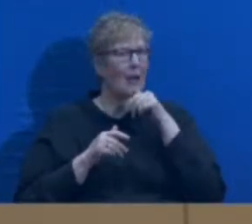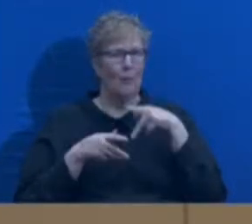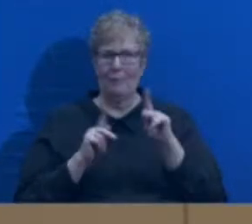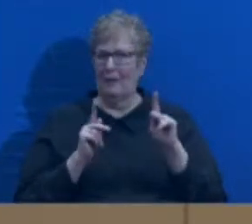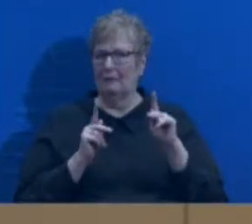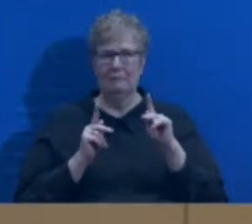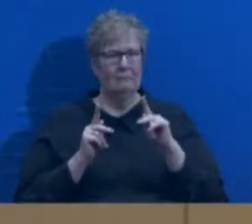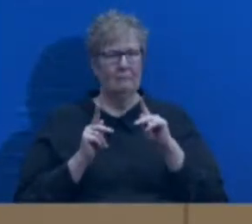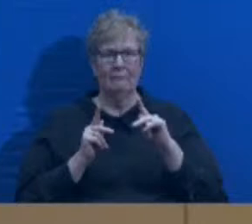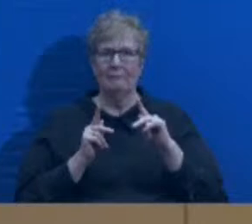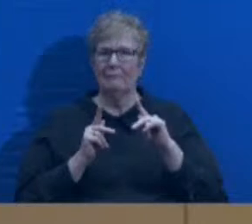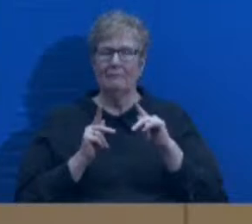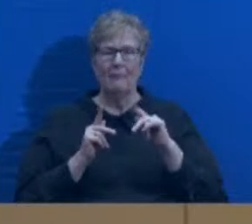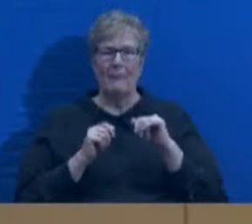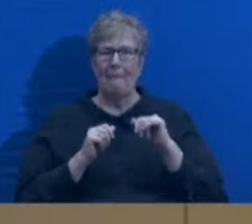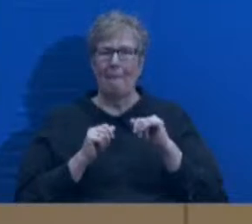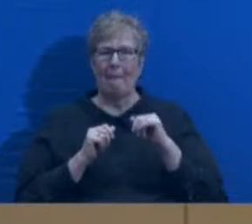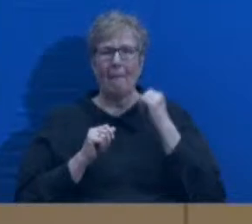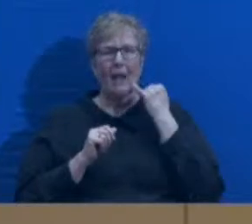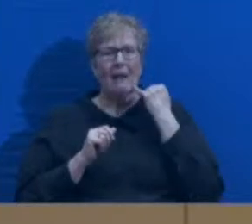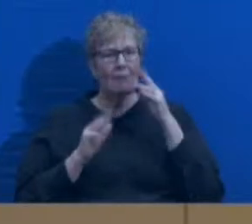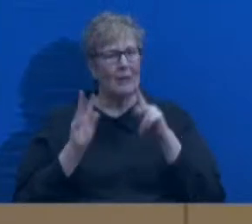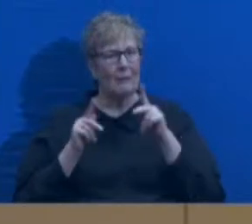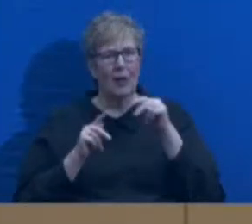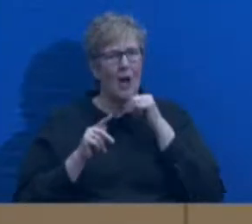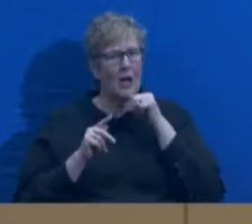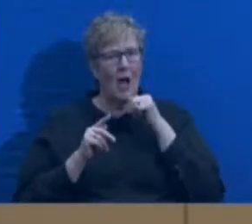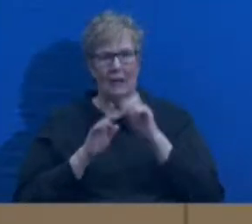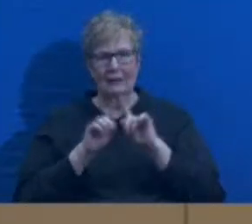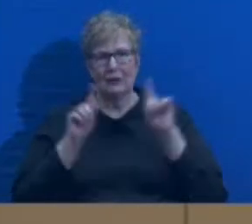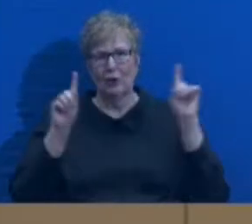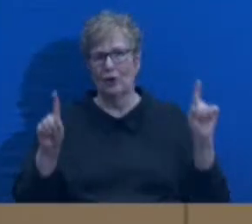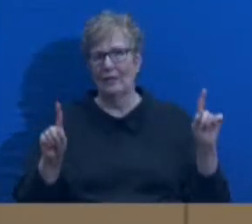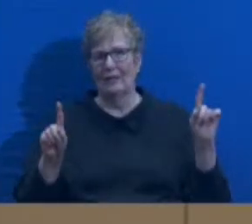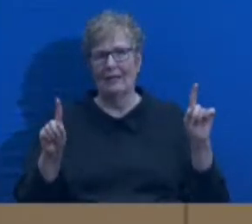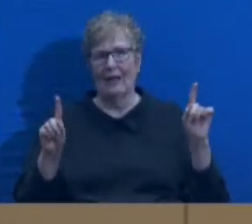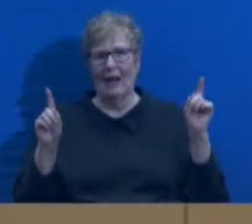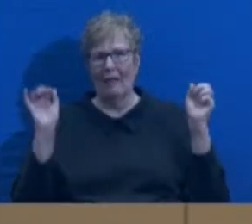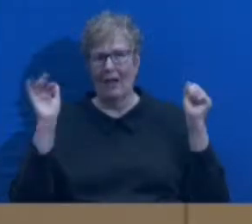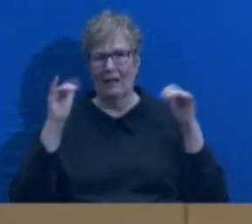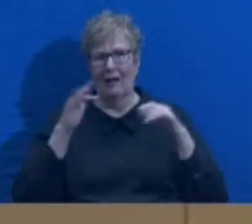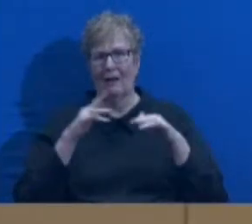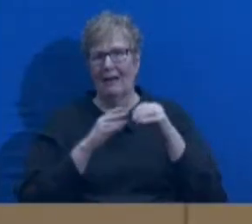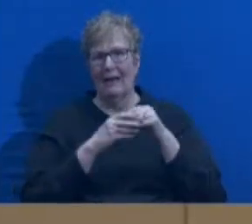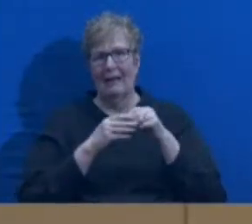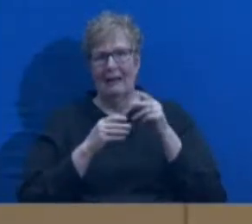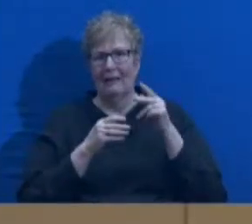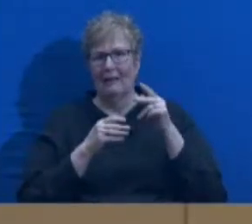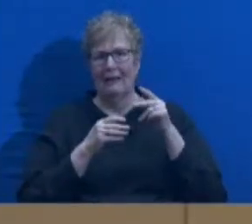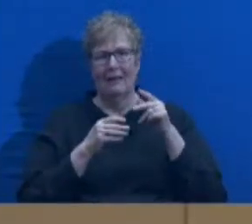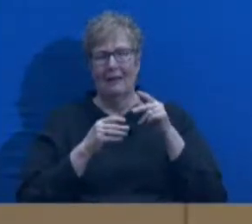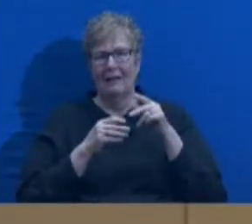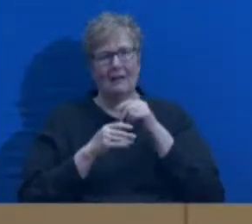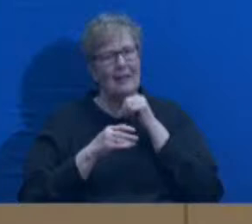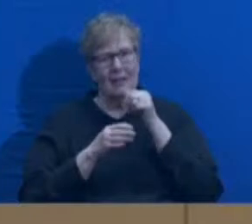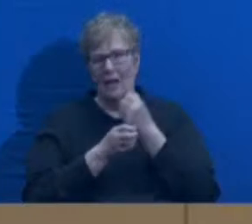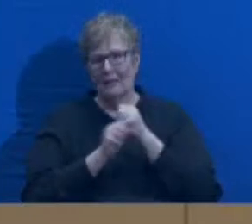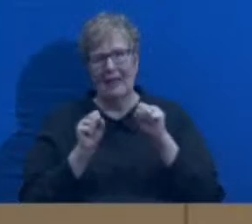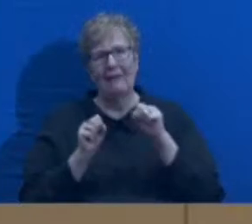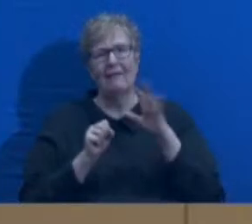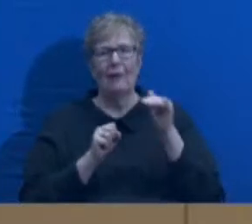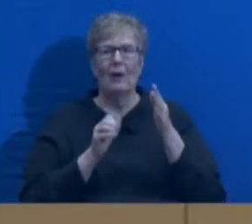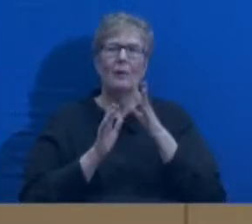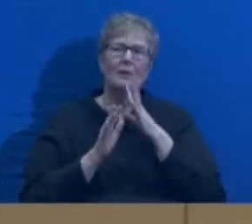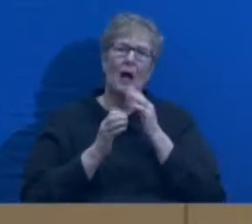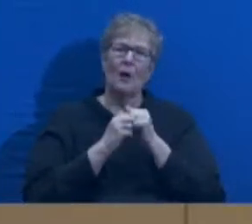If people are not social distancing and gathering in a way that's unsafe, we'll be talking to CMPD about